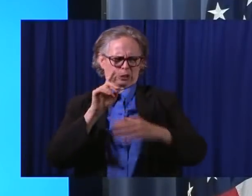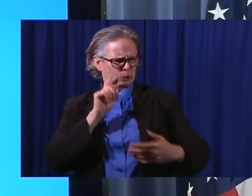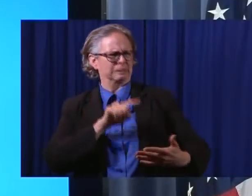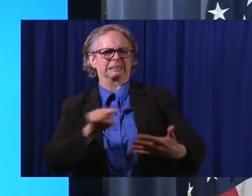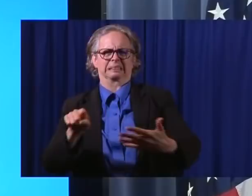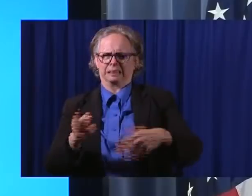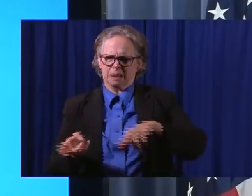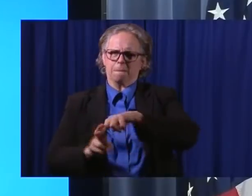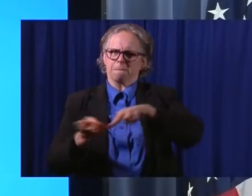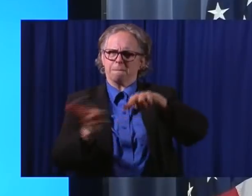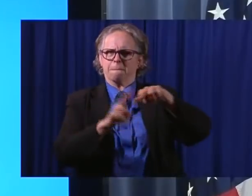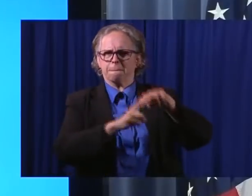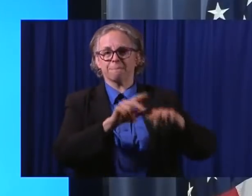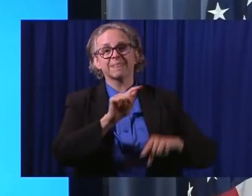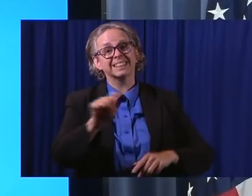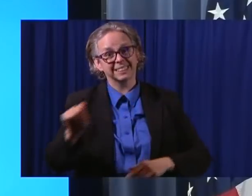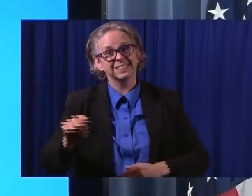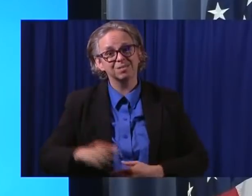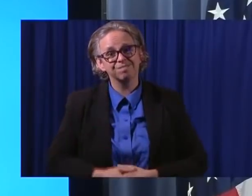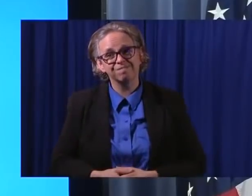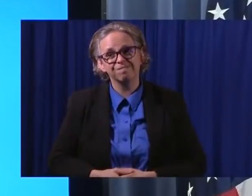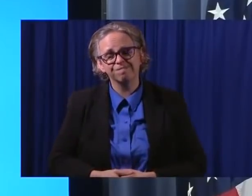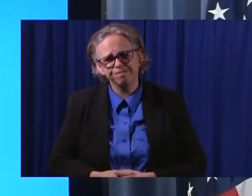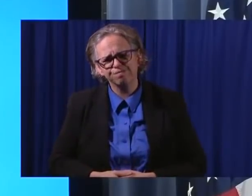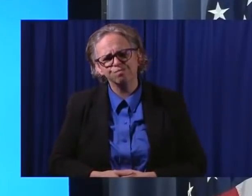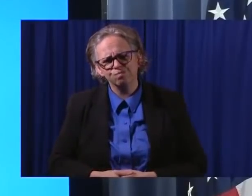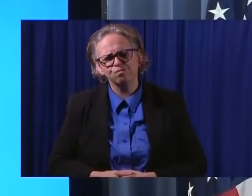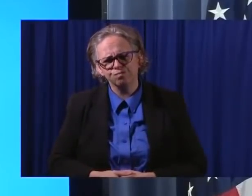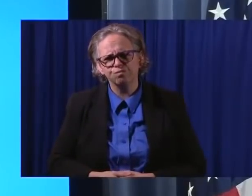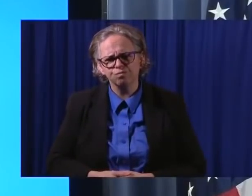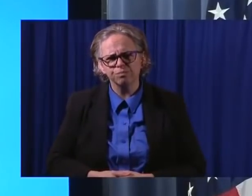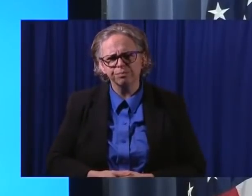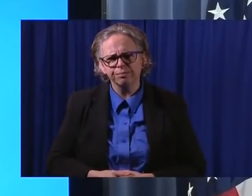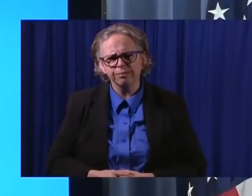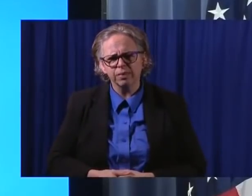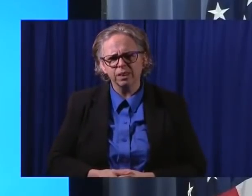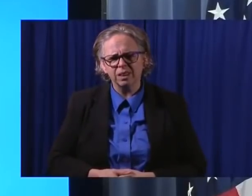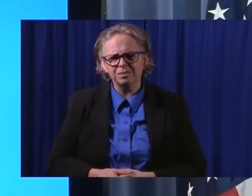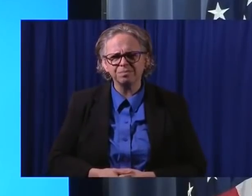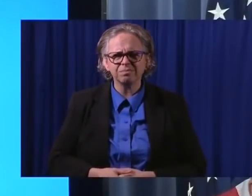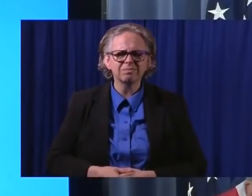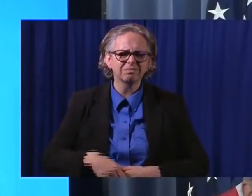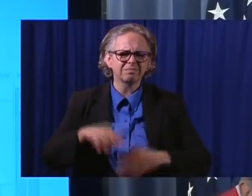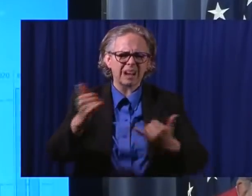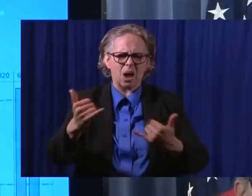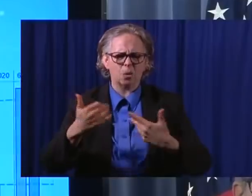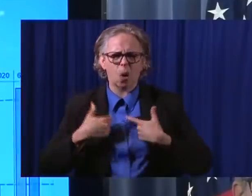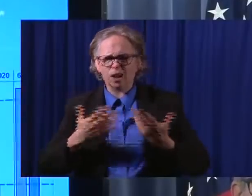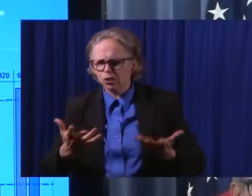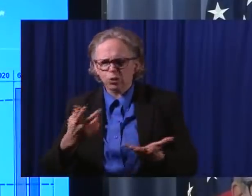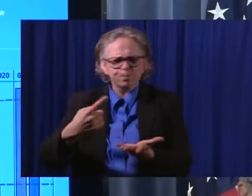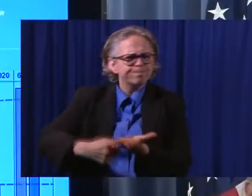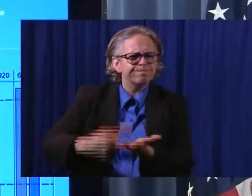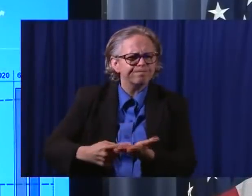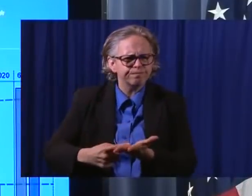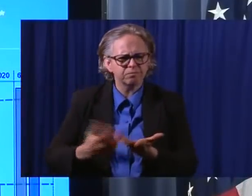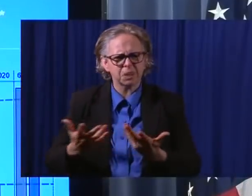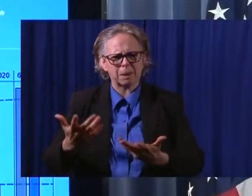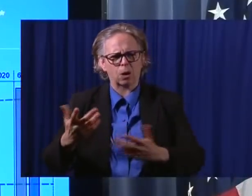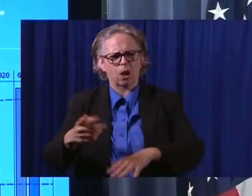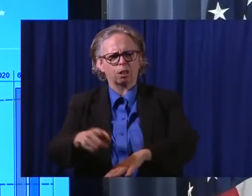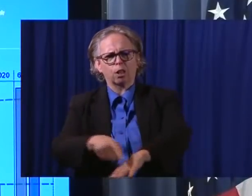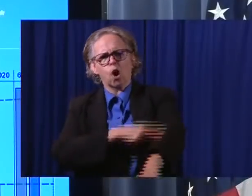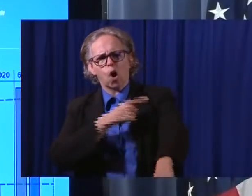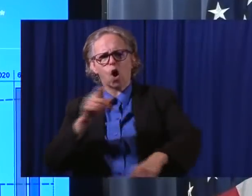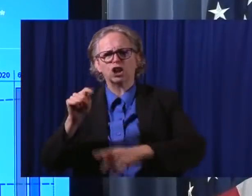Let me talk a little bit more about the long-term trends in regard to hospitalizations. And hospitalization is